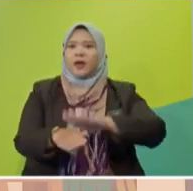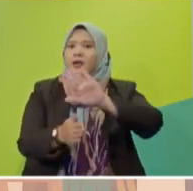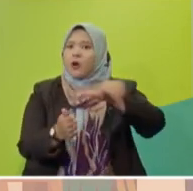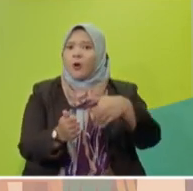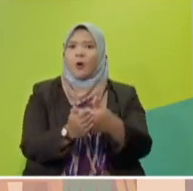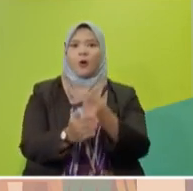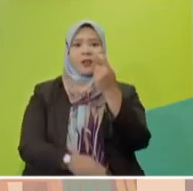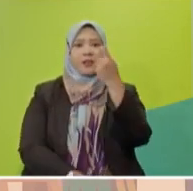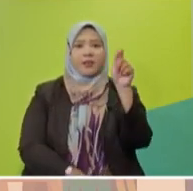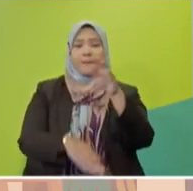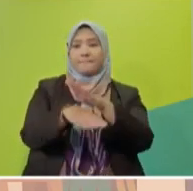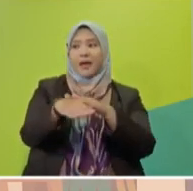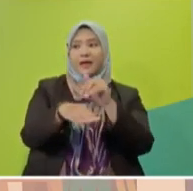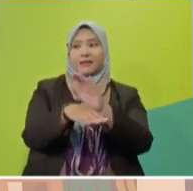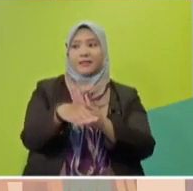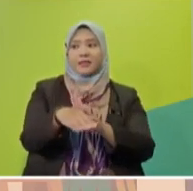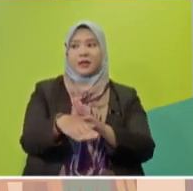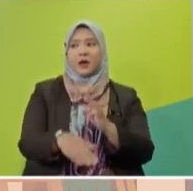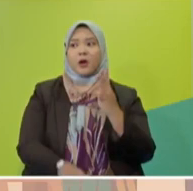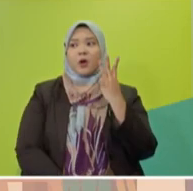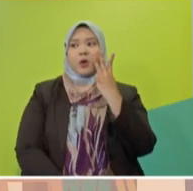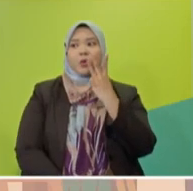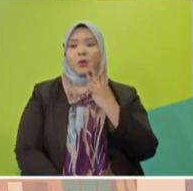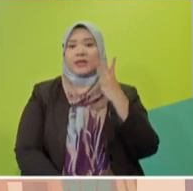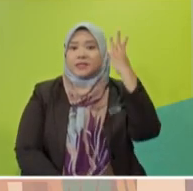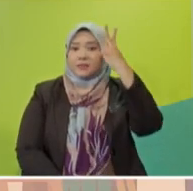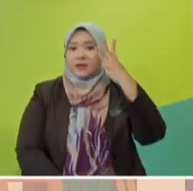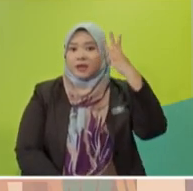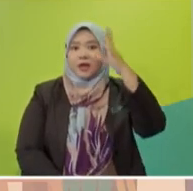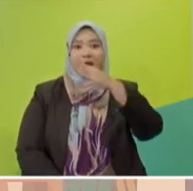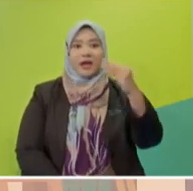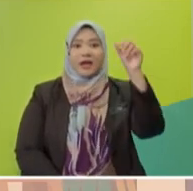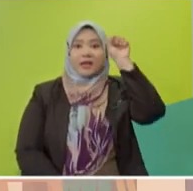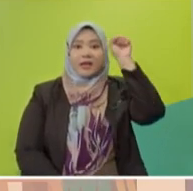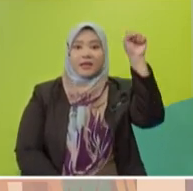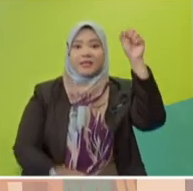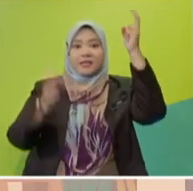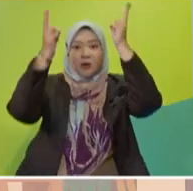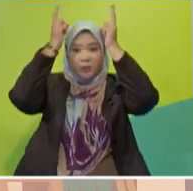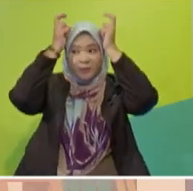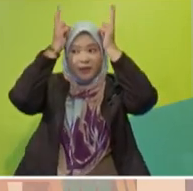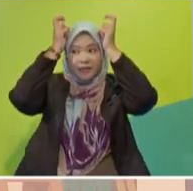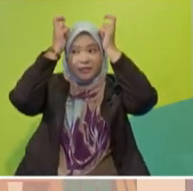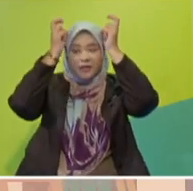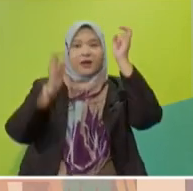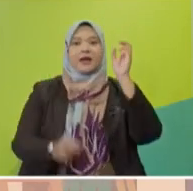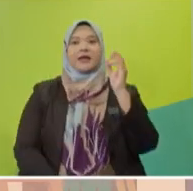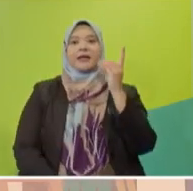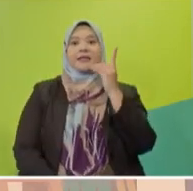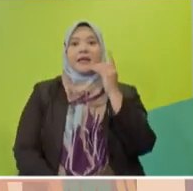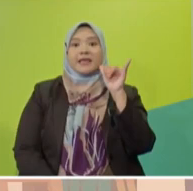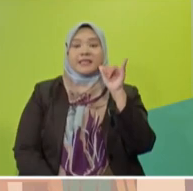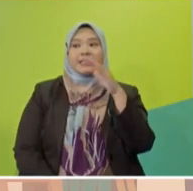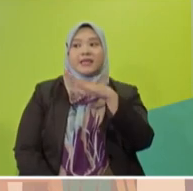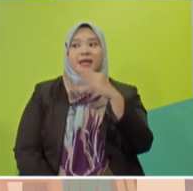and his chicken, Sandra and her goat, Donnie and her duck, Katie and her